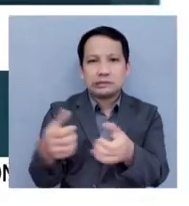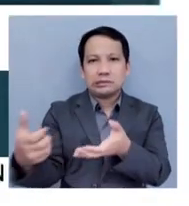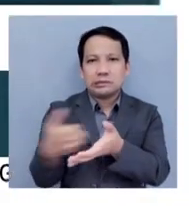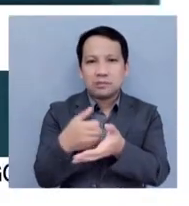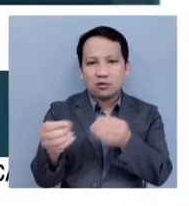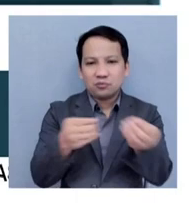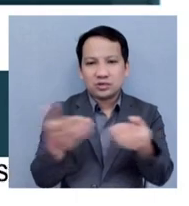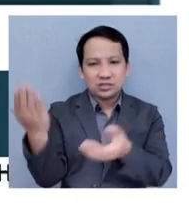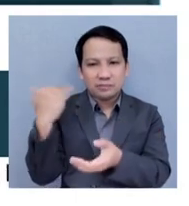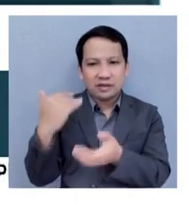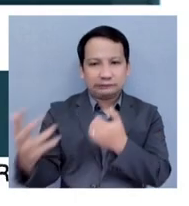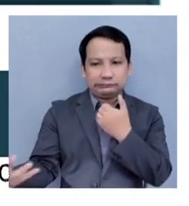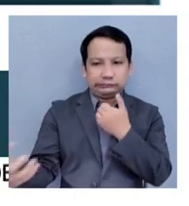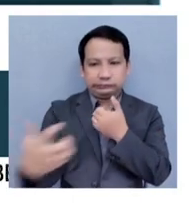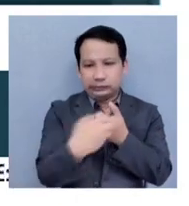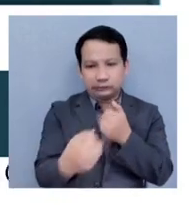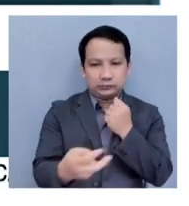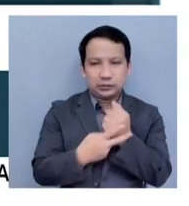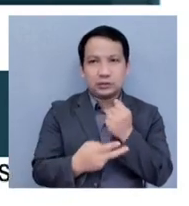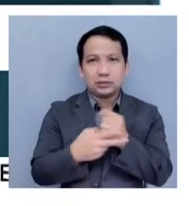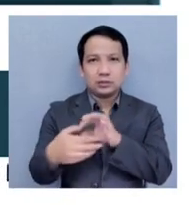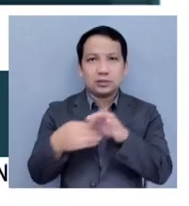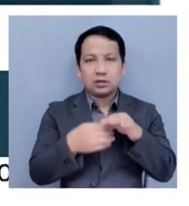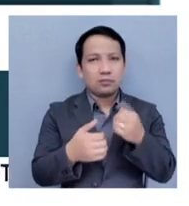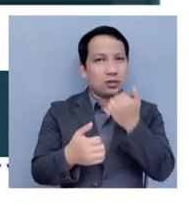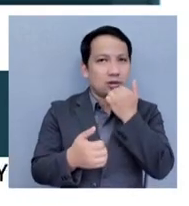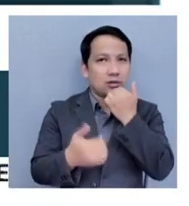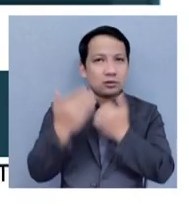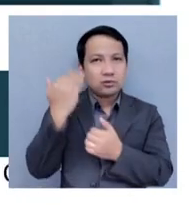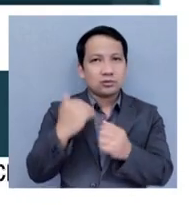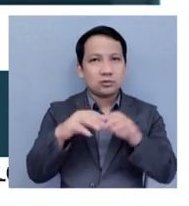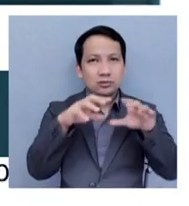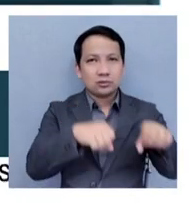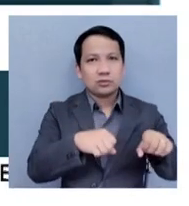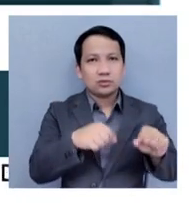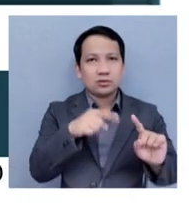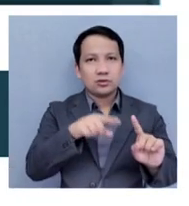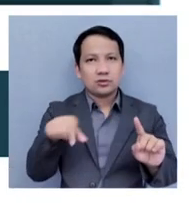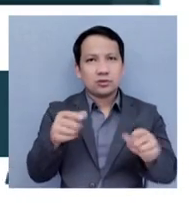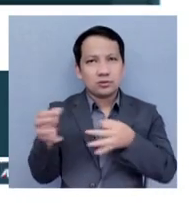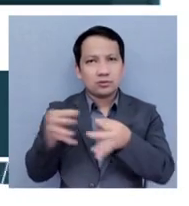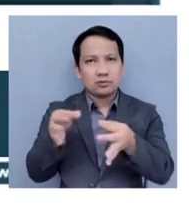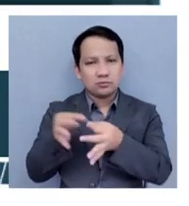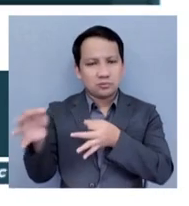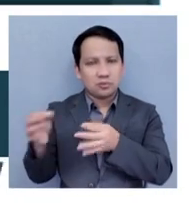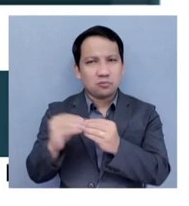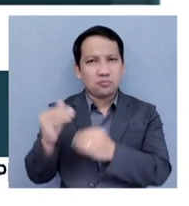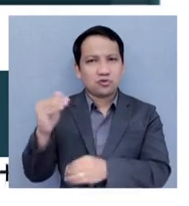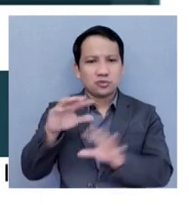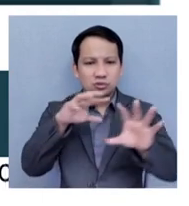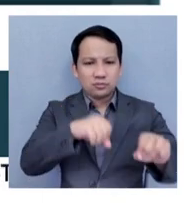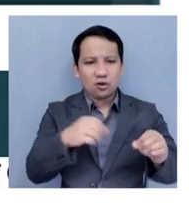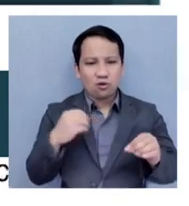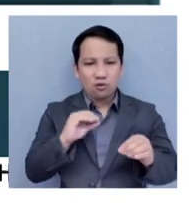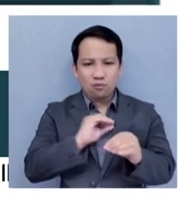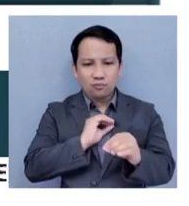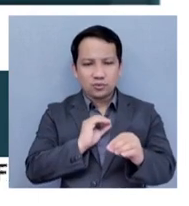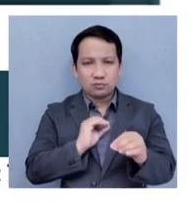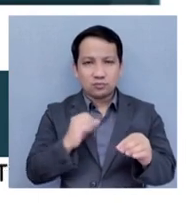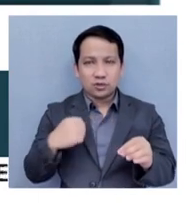inconsistencies, discrepancies dun sa sinasabi ninyong arresting officers. Can you expound on that?